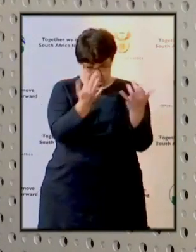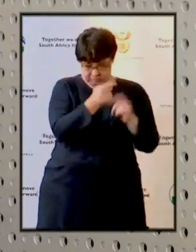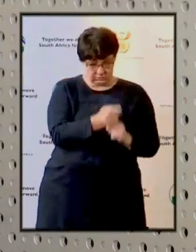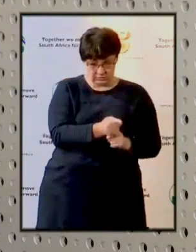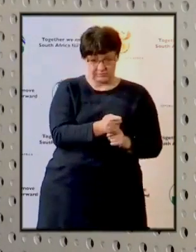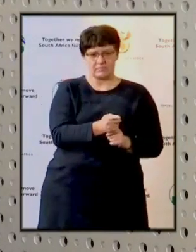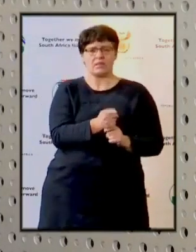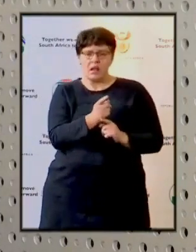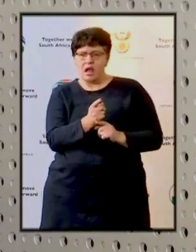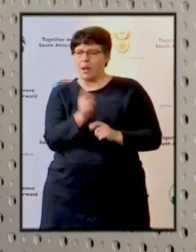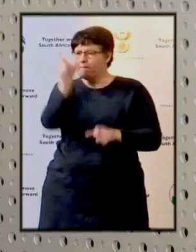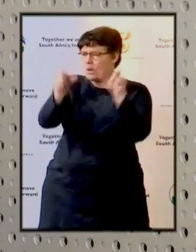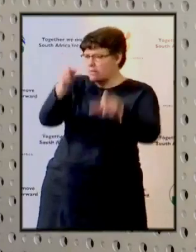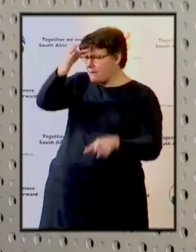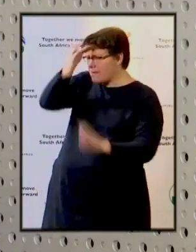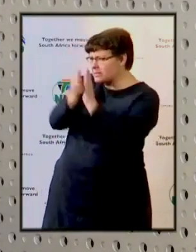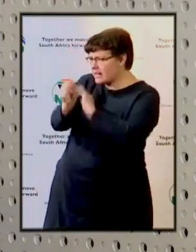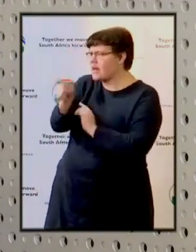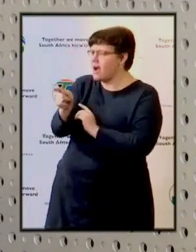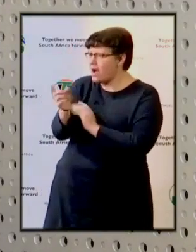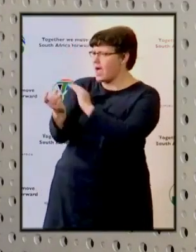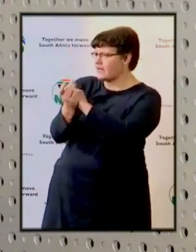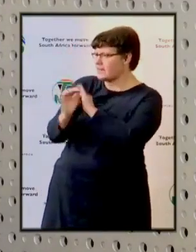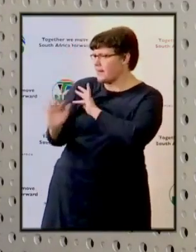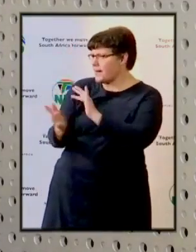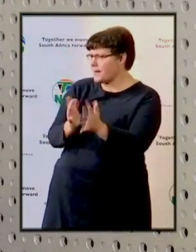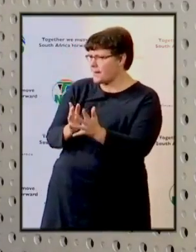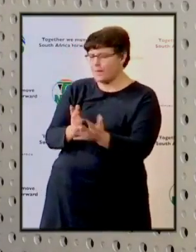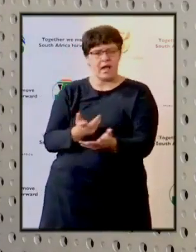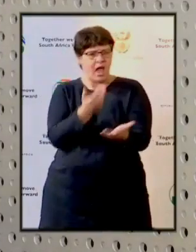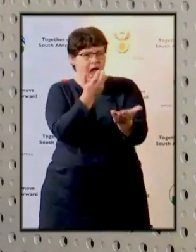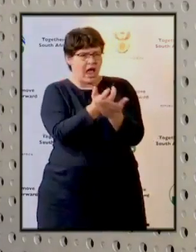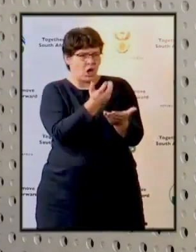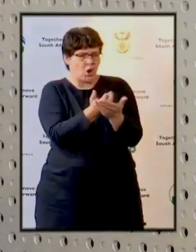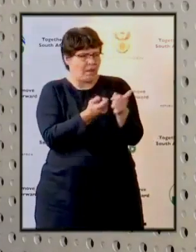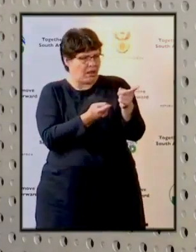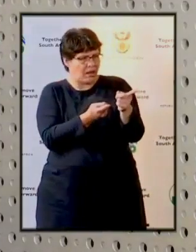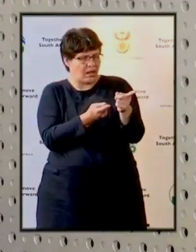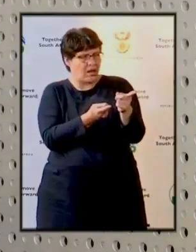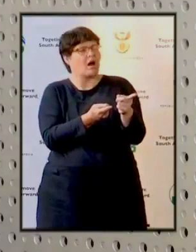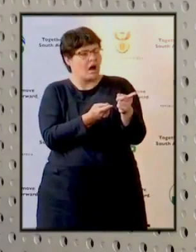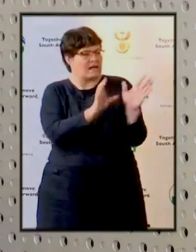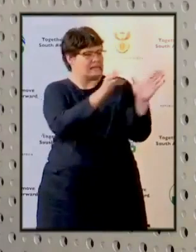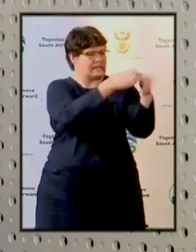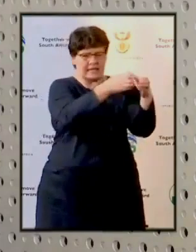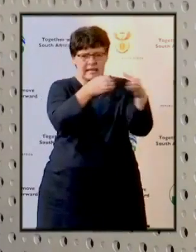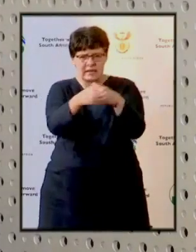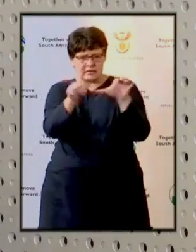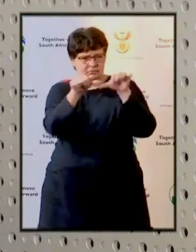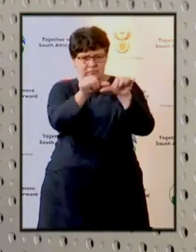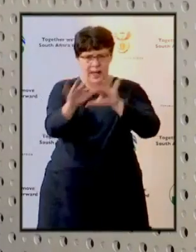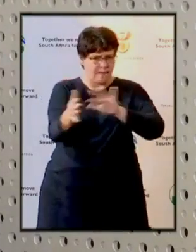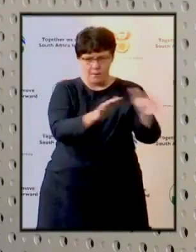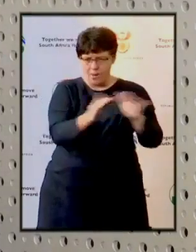look at the advice of experts. We get the economic data on how the different sectors are coping with